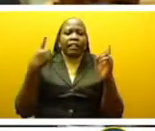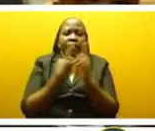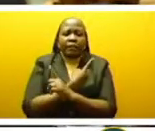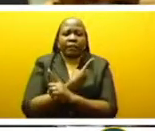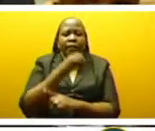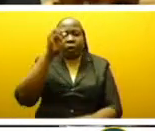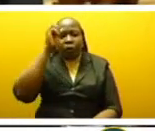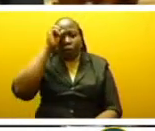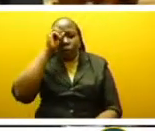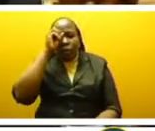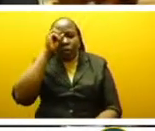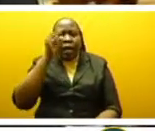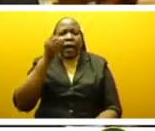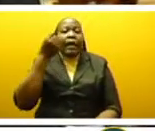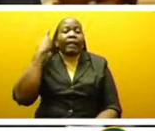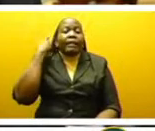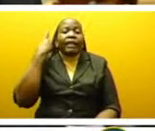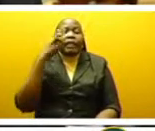understandably so,